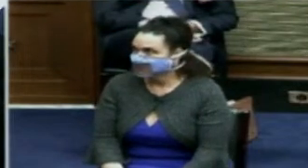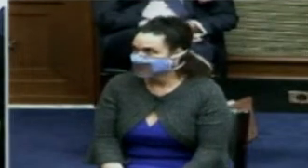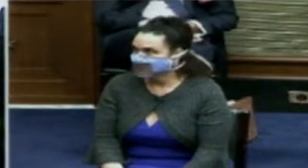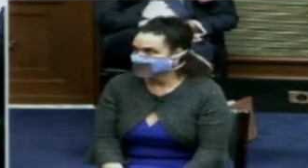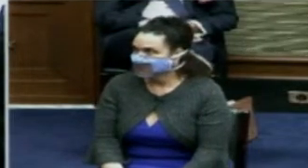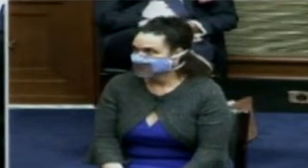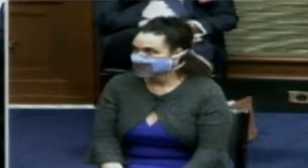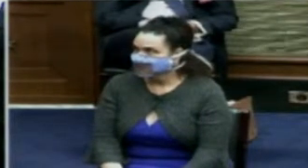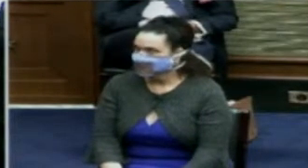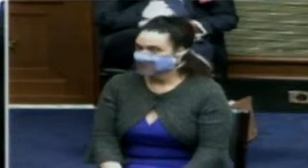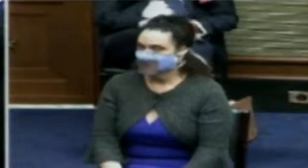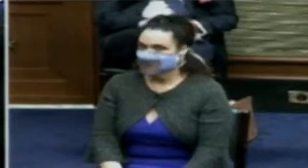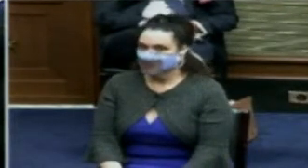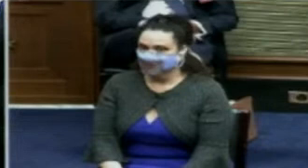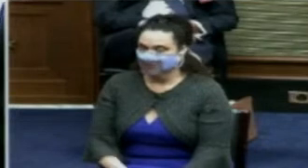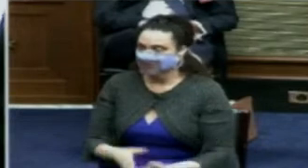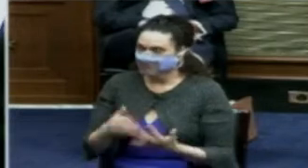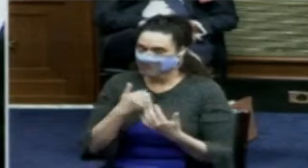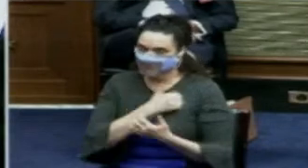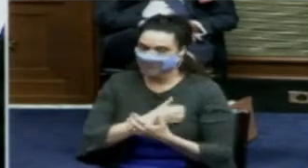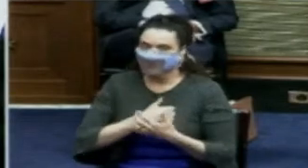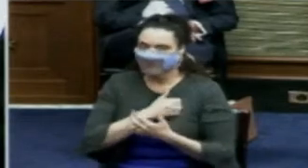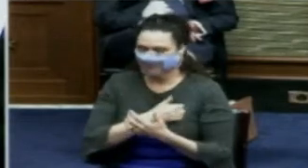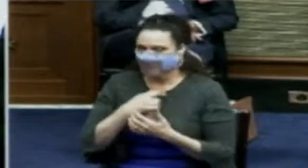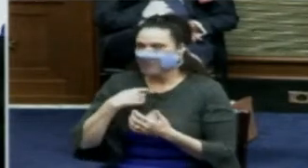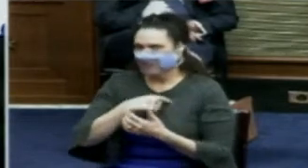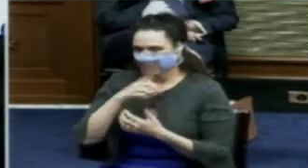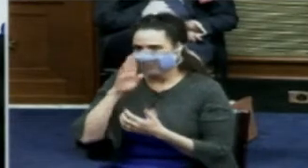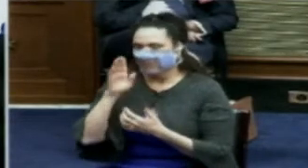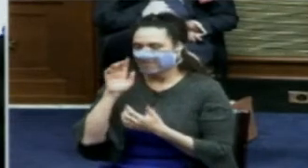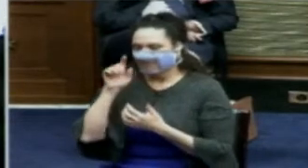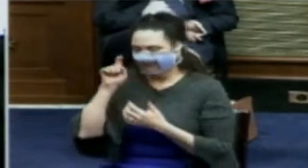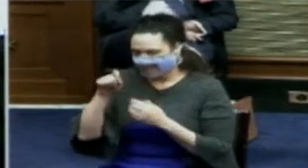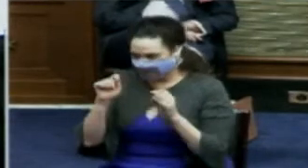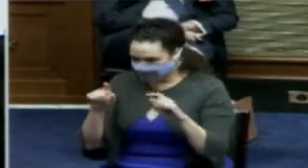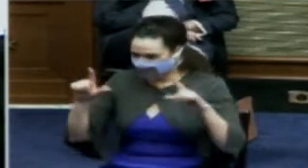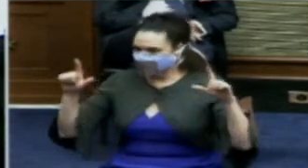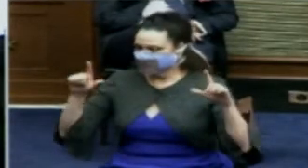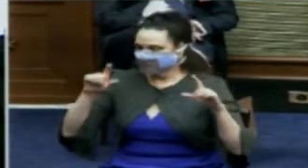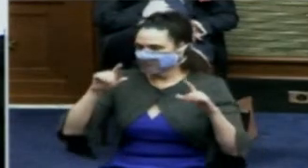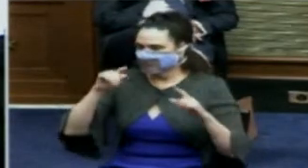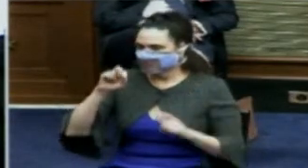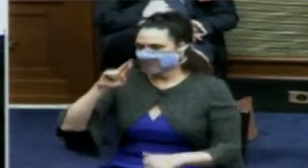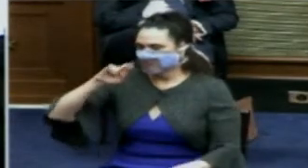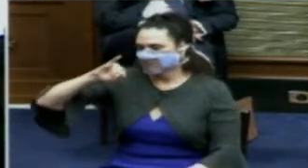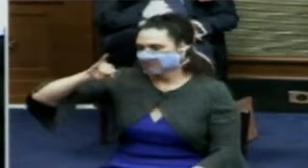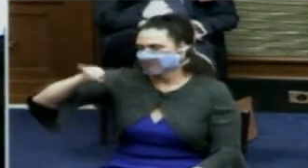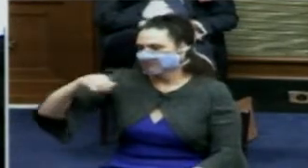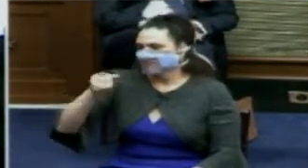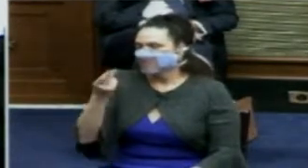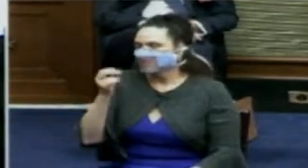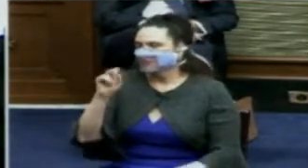back? Okay, we will have to come back to Mr. Johnson while we solve this technical problem.